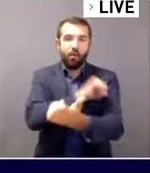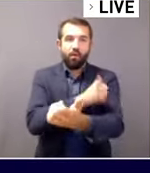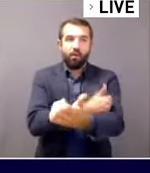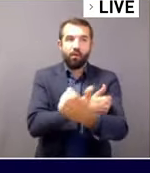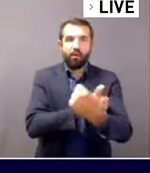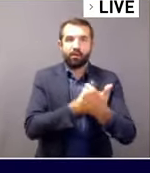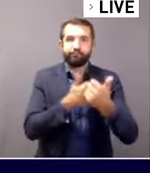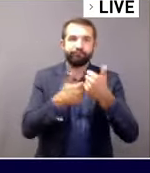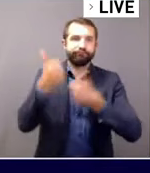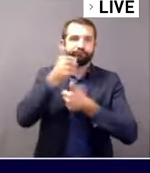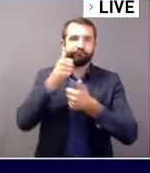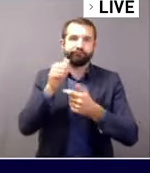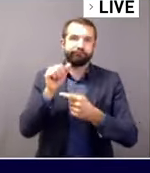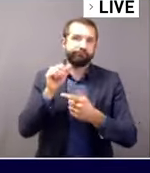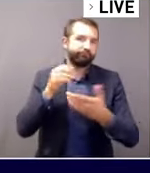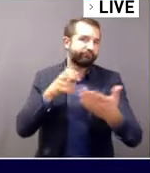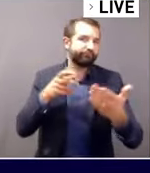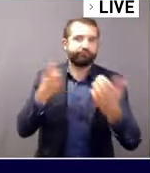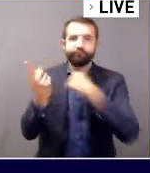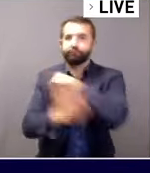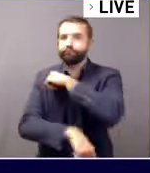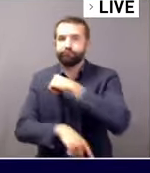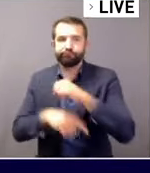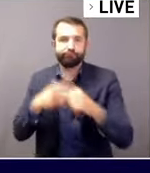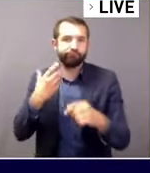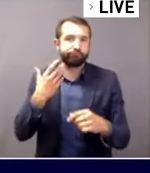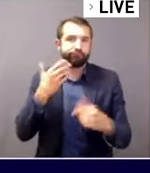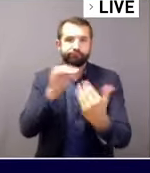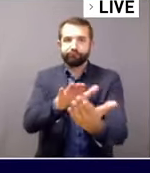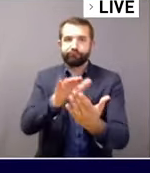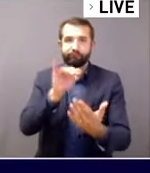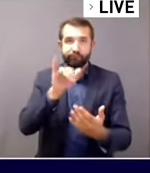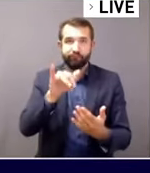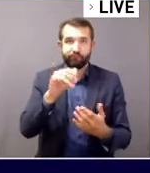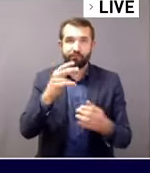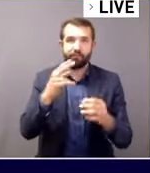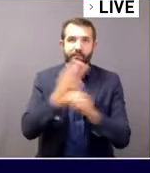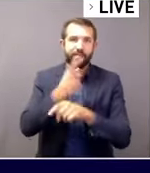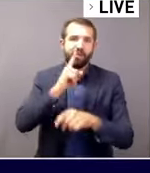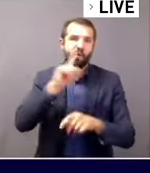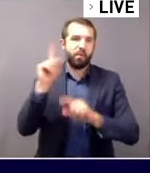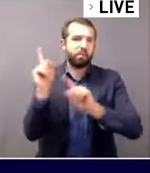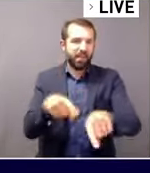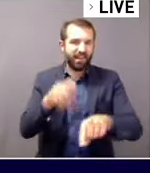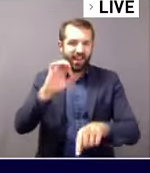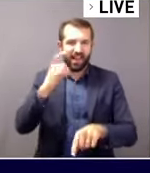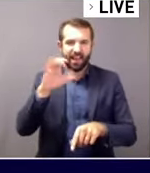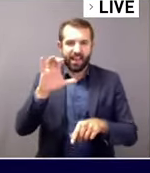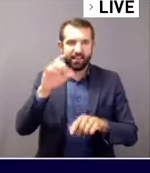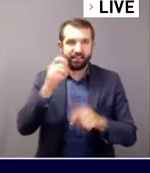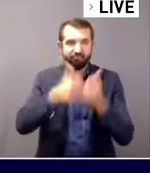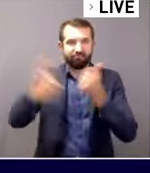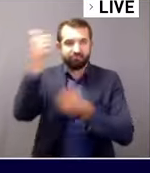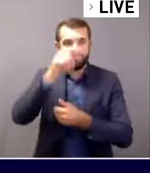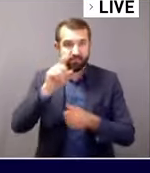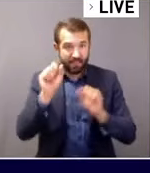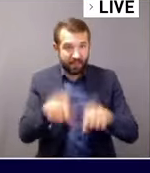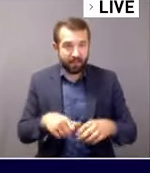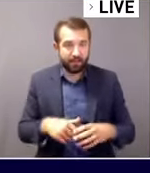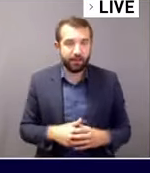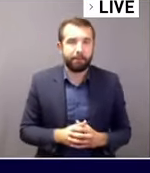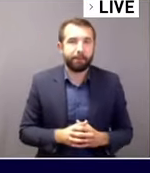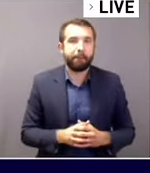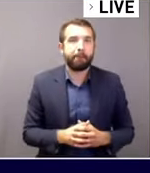the executive orders as well? So Amy, there are multiple routes through which enforcement could be